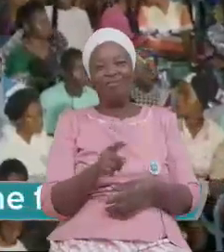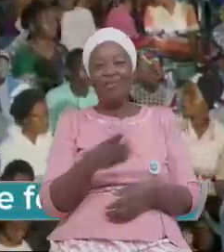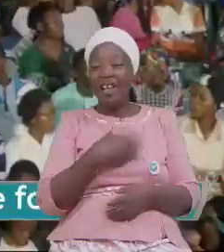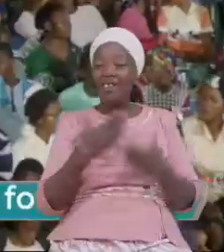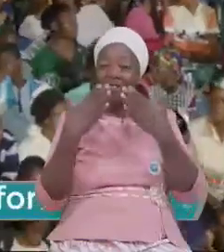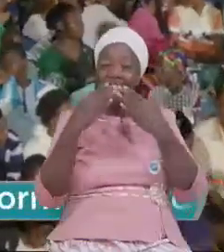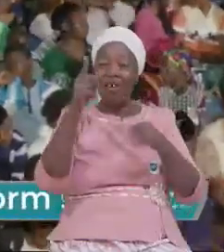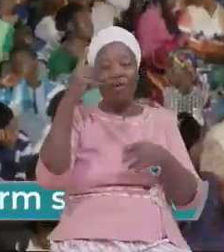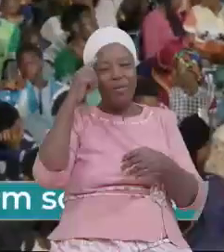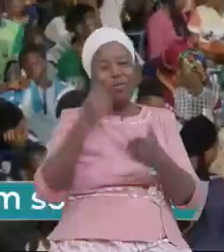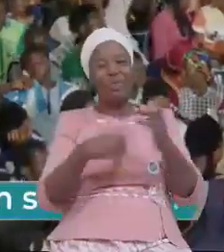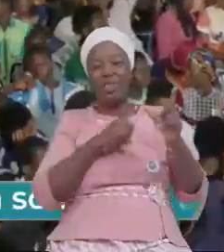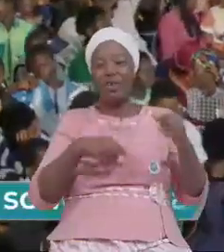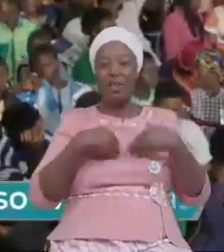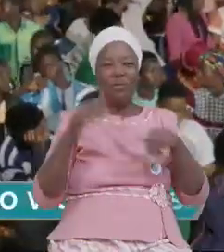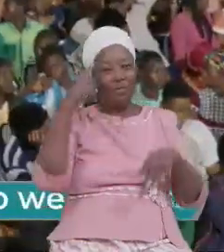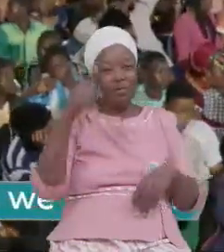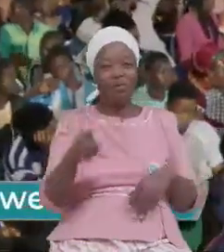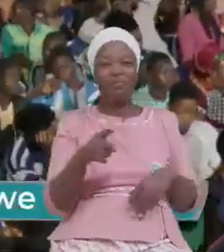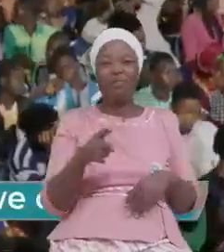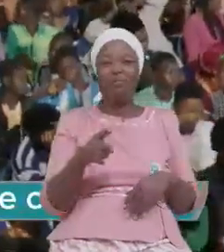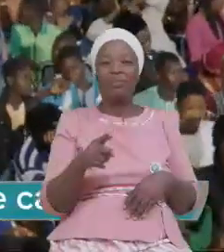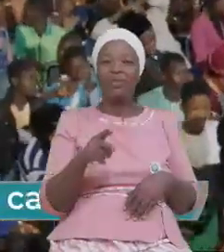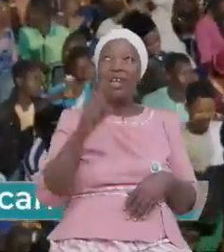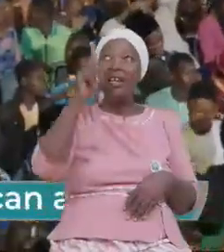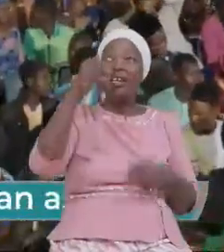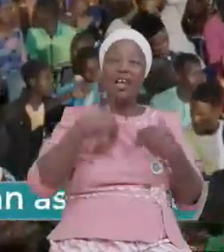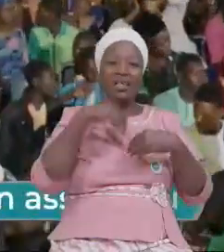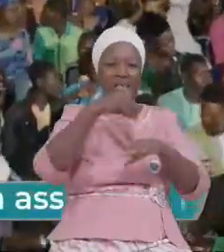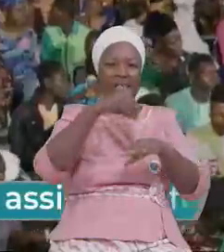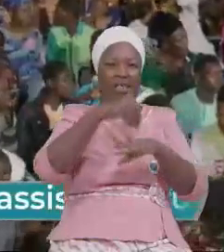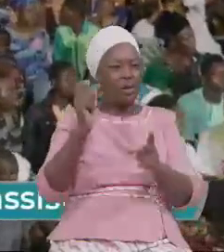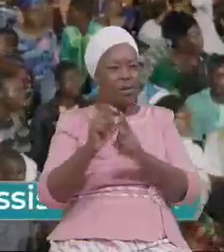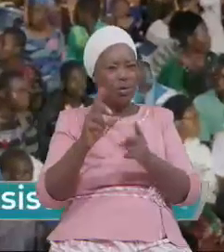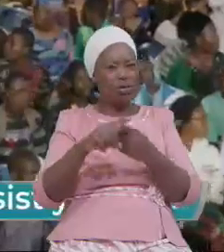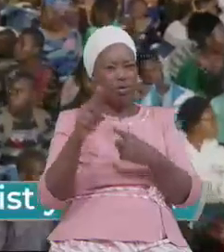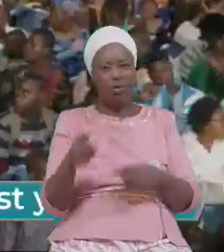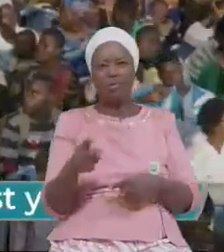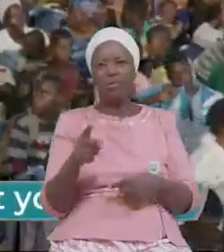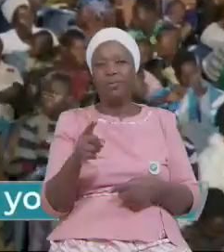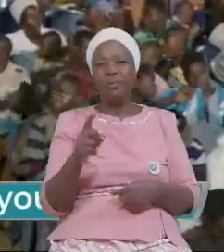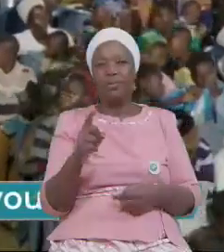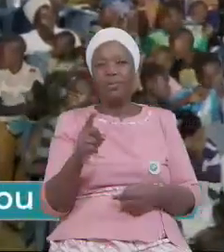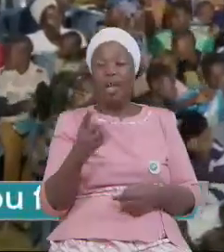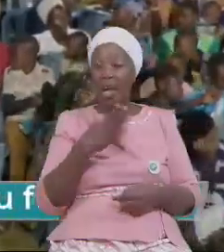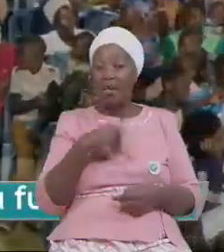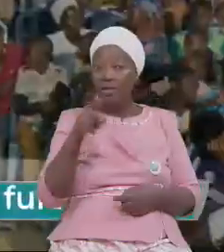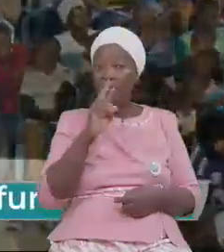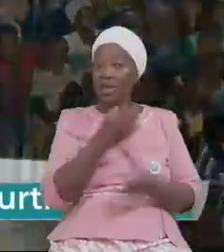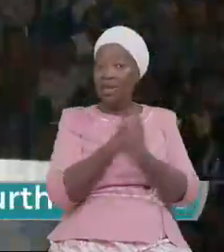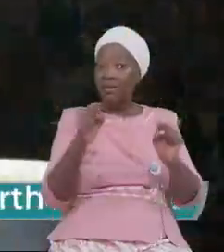the Lord has done for you. He has sent the word to you. And you are saved